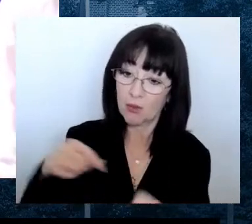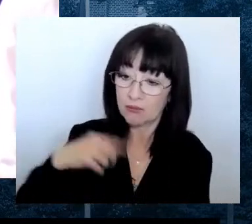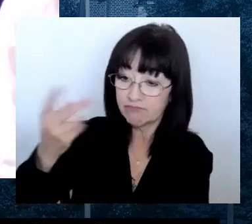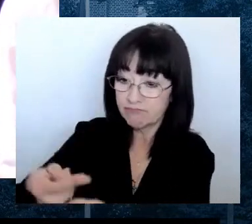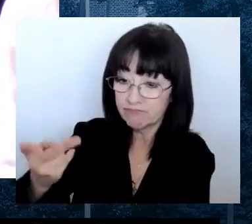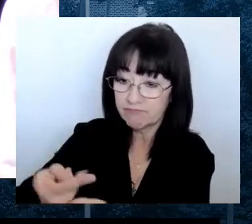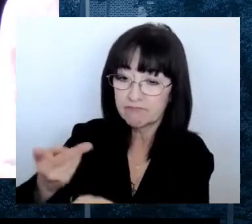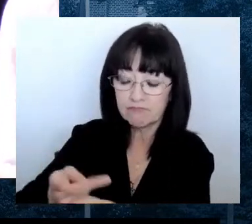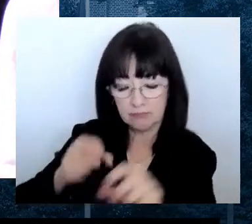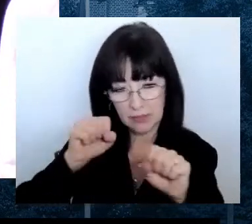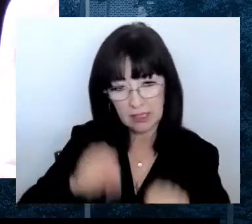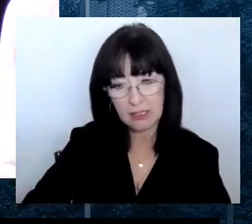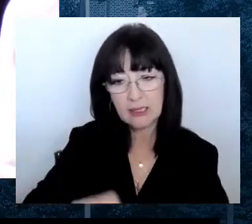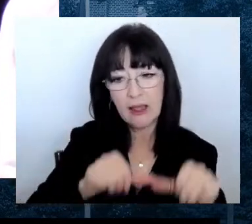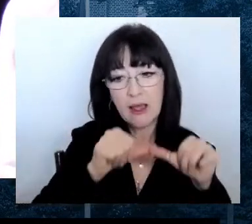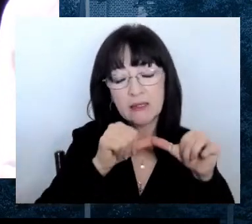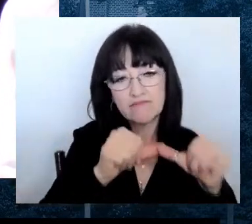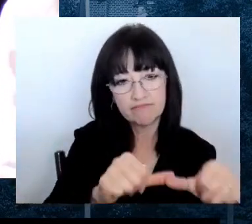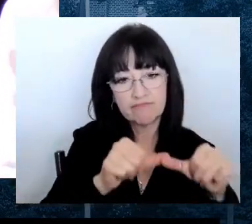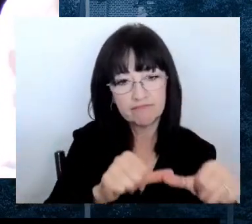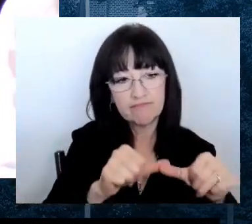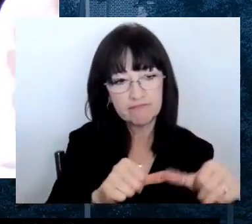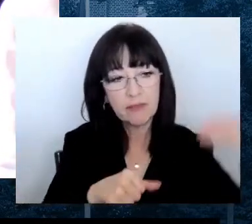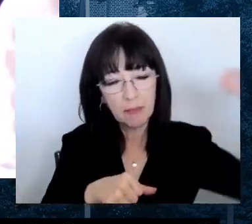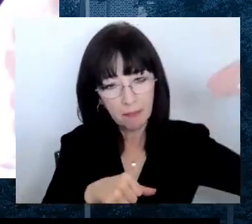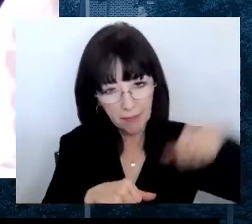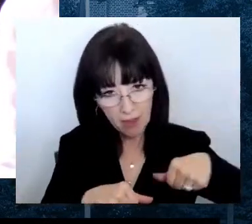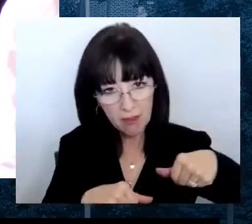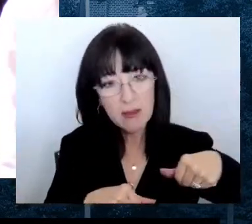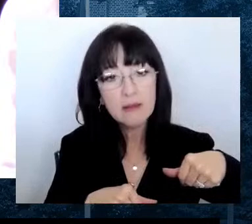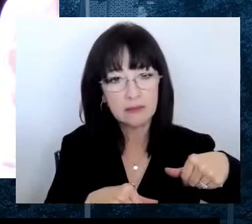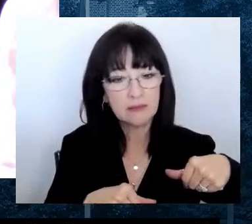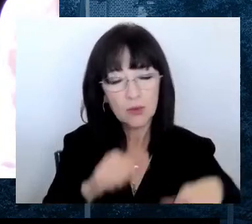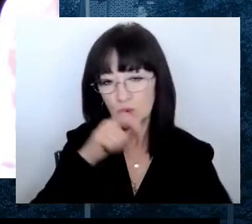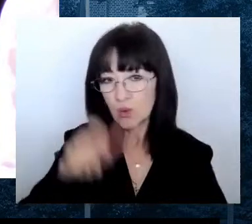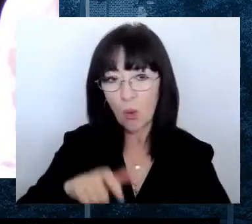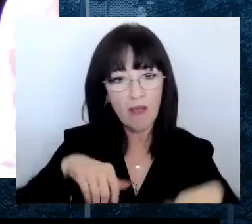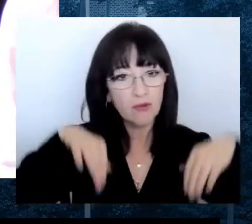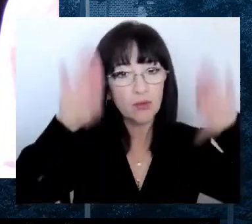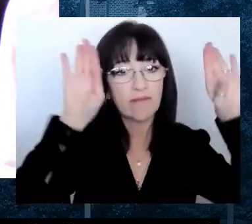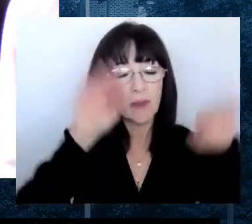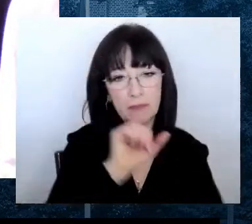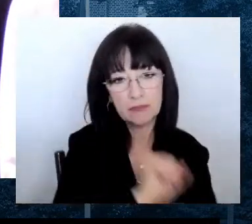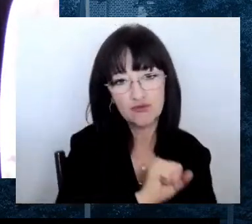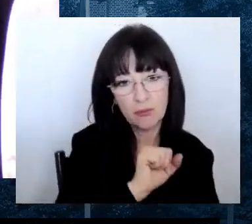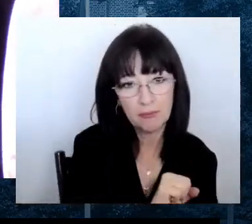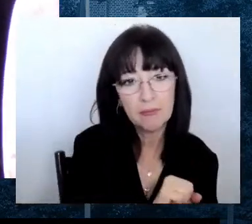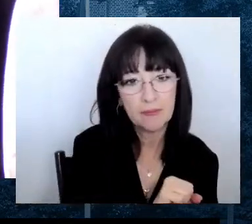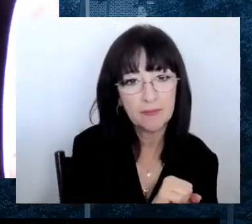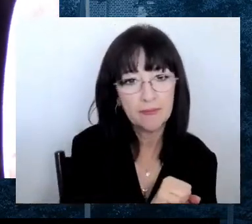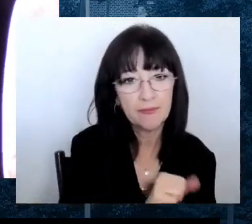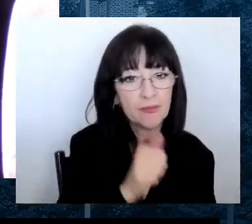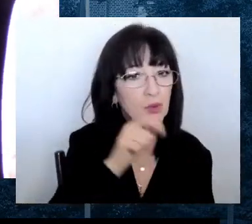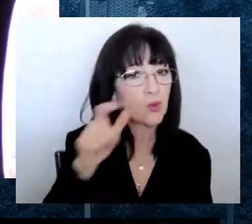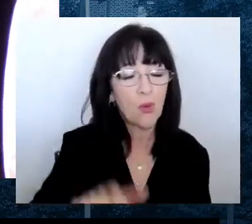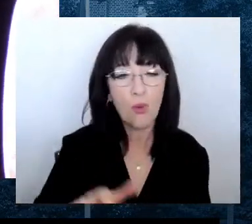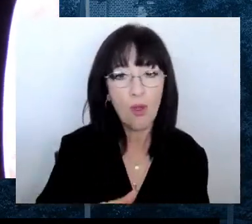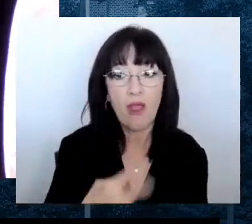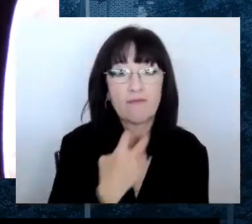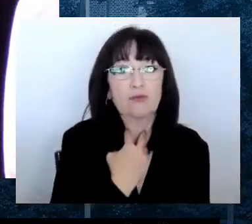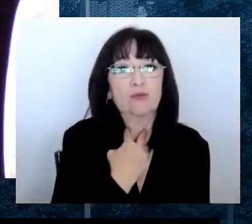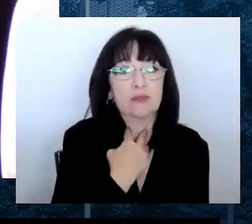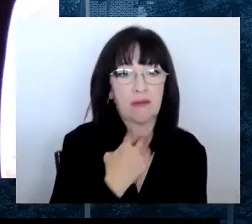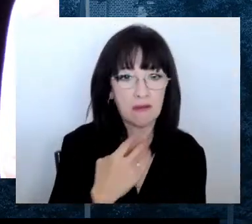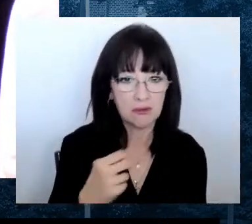they don't have to sacrifice their career. Employers know that this is sound and compassionate